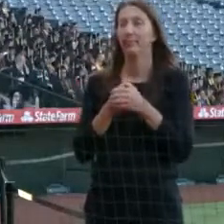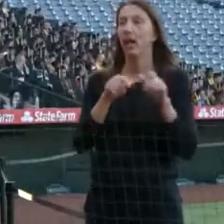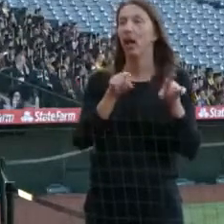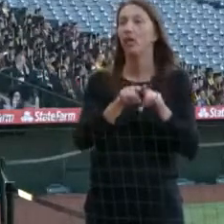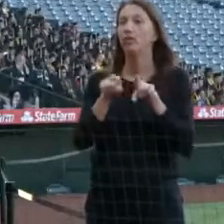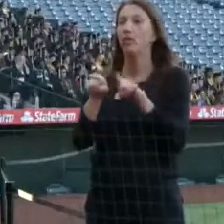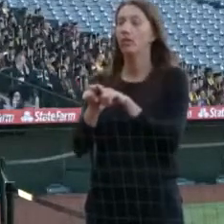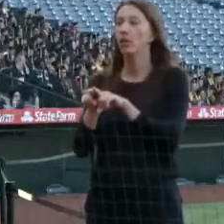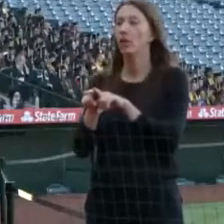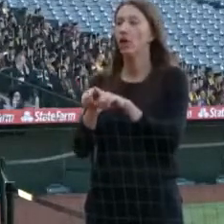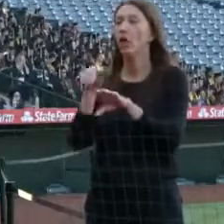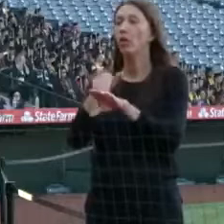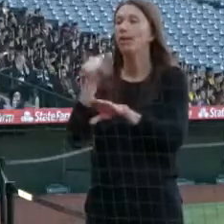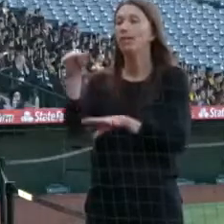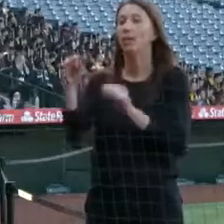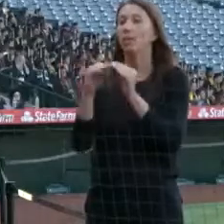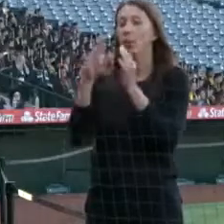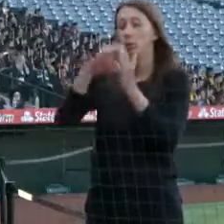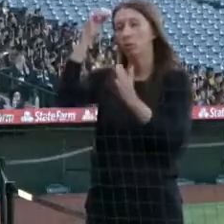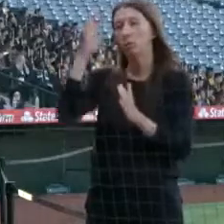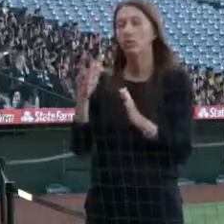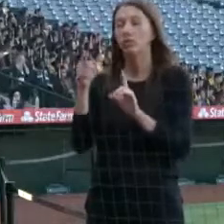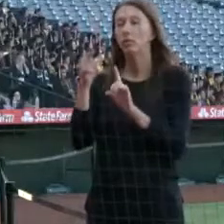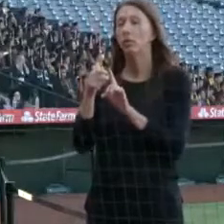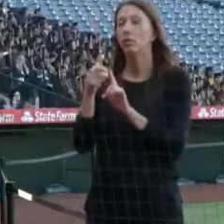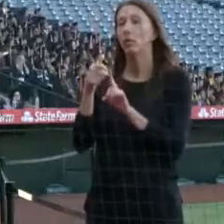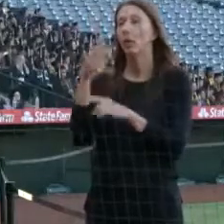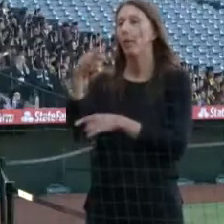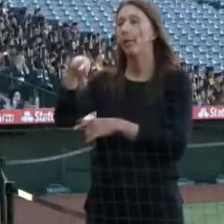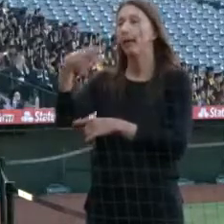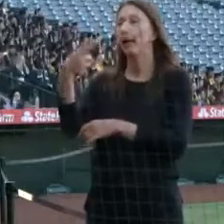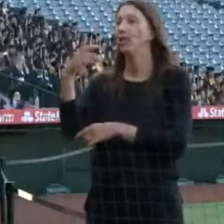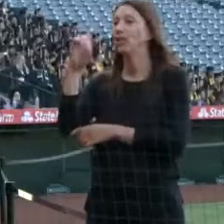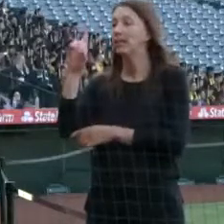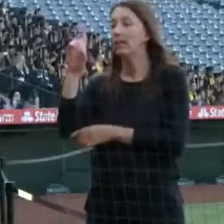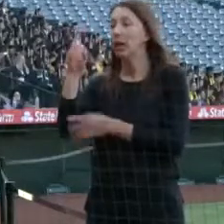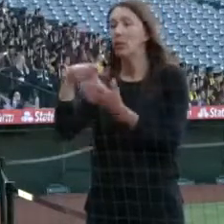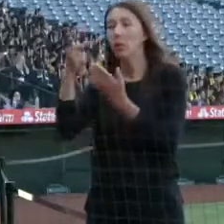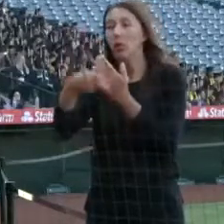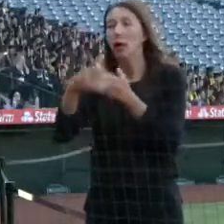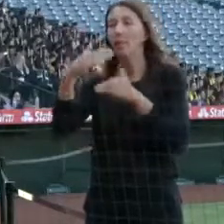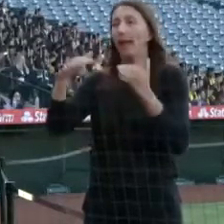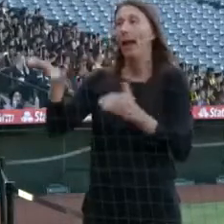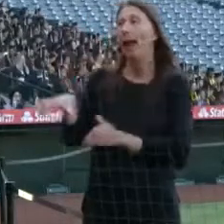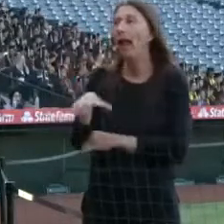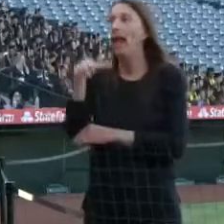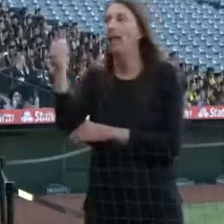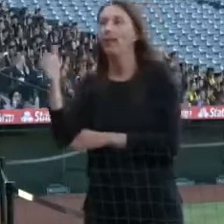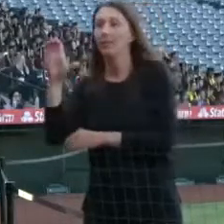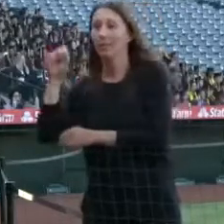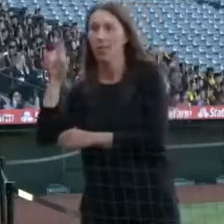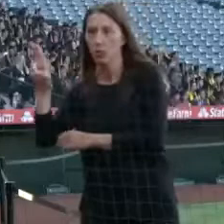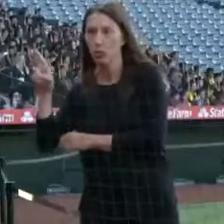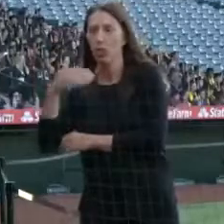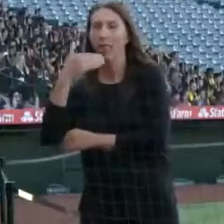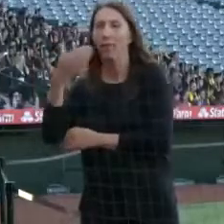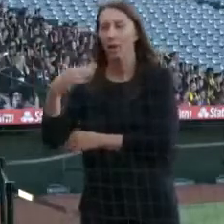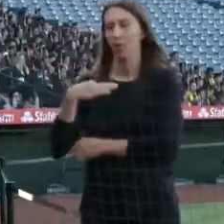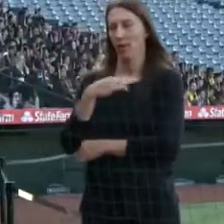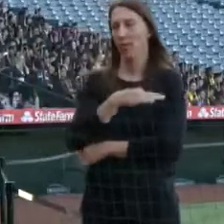We also send more students to doctoral programs than any other CSU. Thank you, faculty